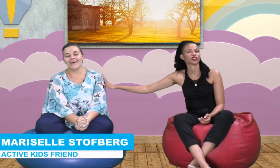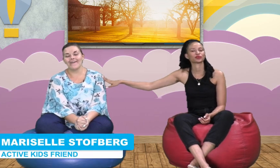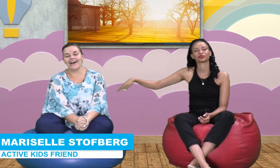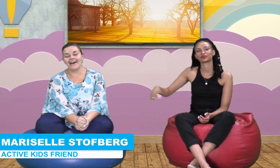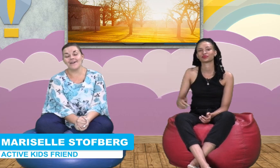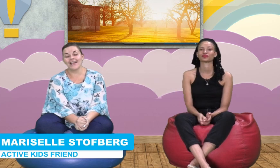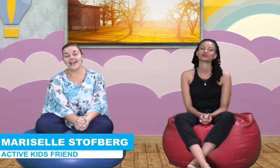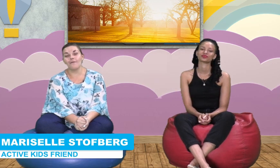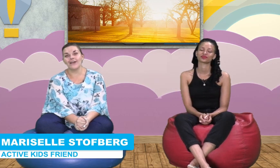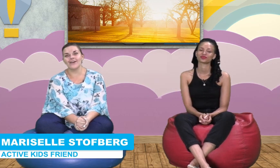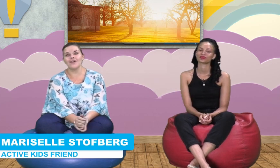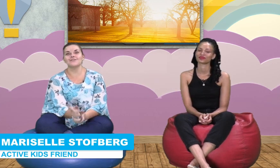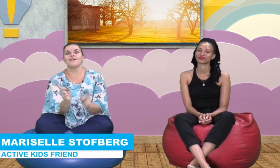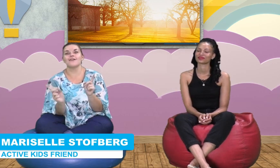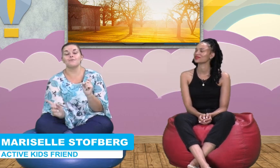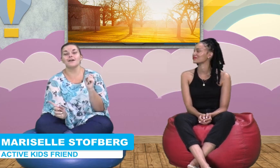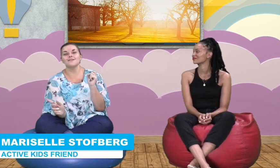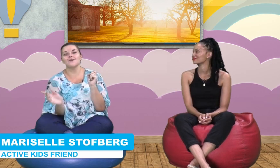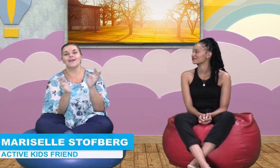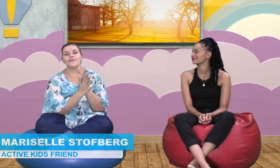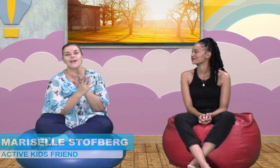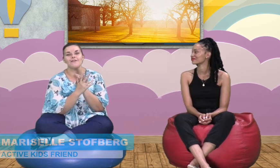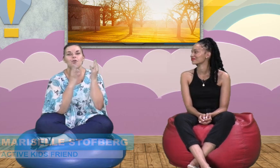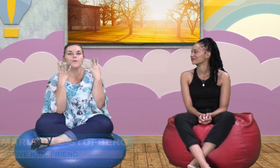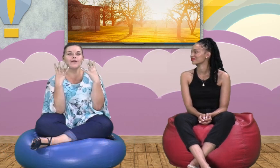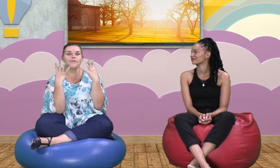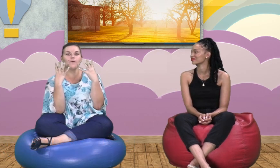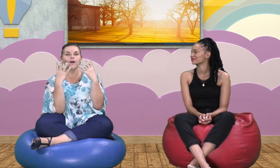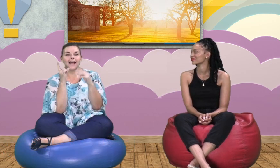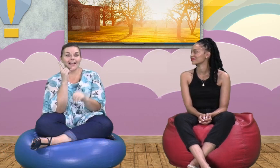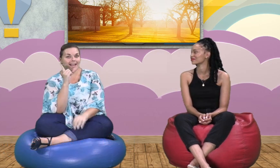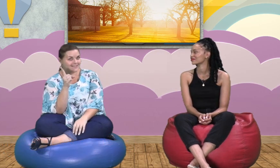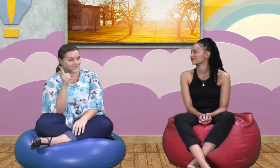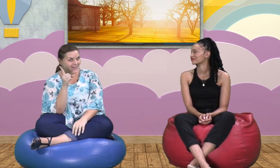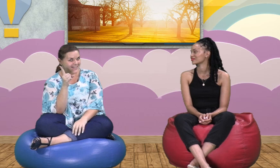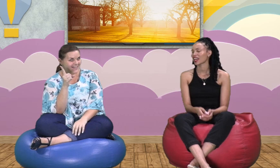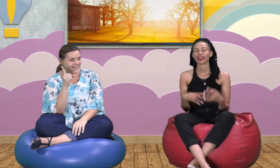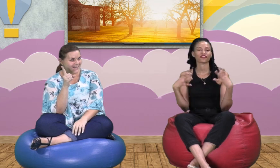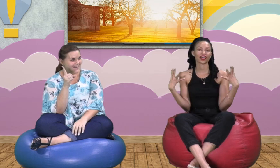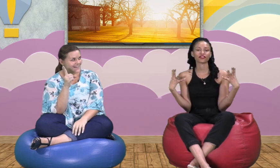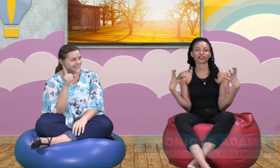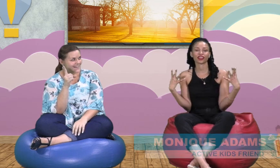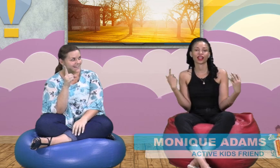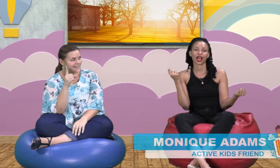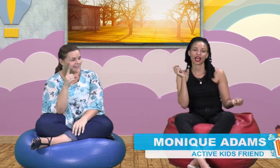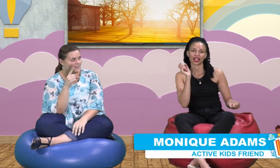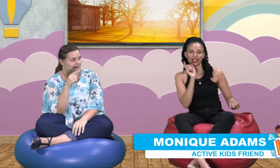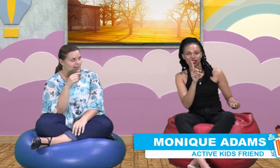so, now we're heading over to our grade one. So get ready for week 4, lesson 1. Week